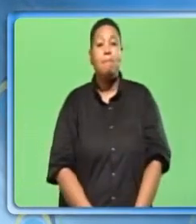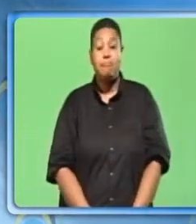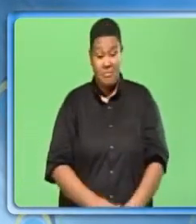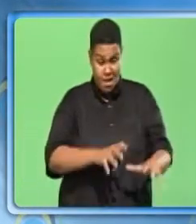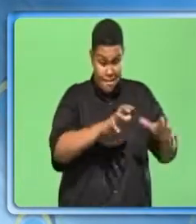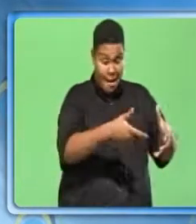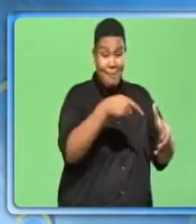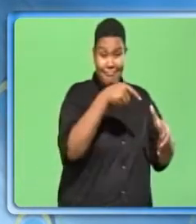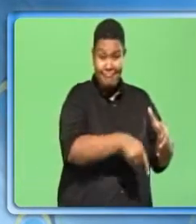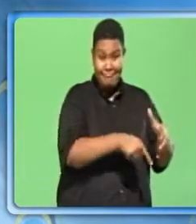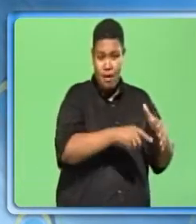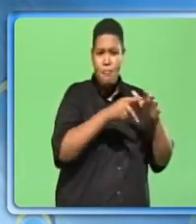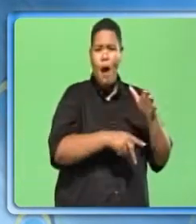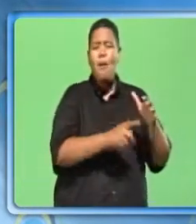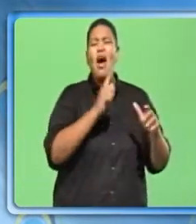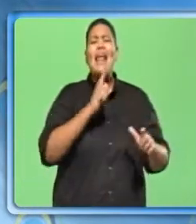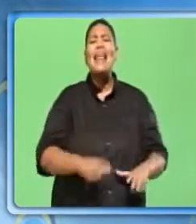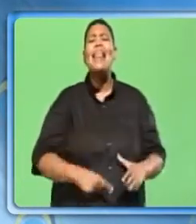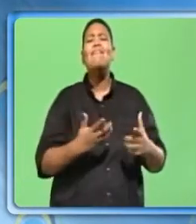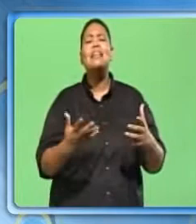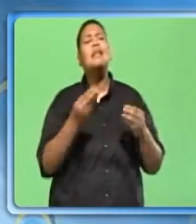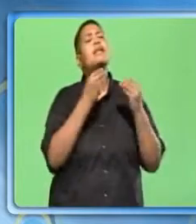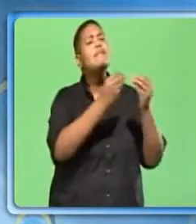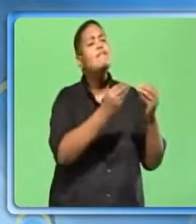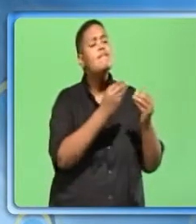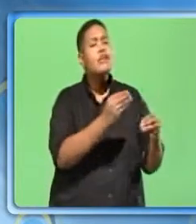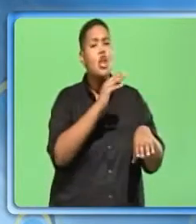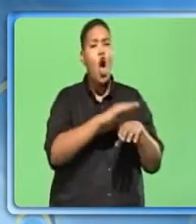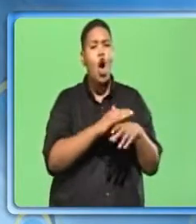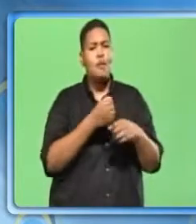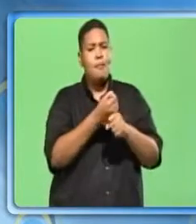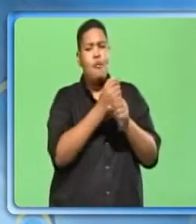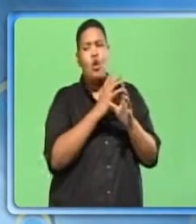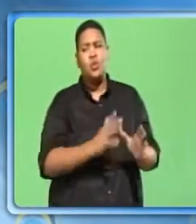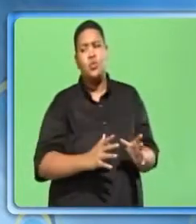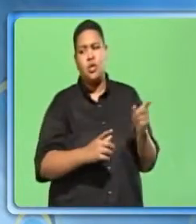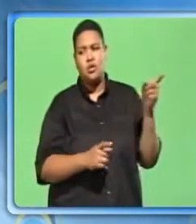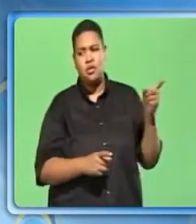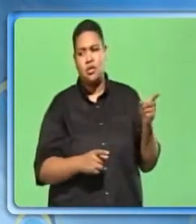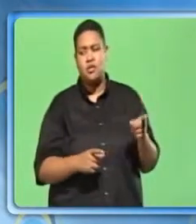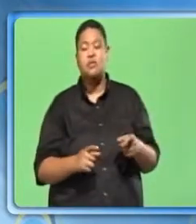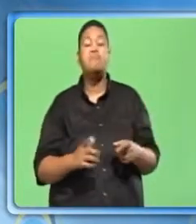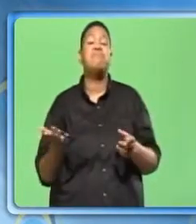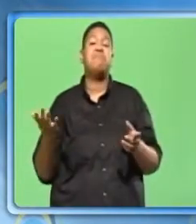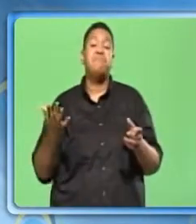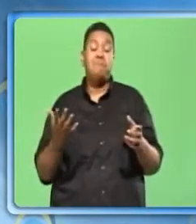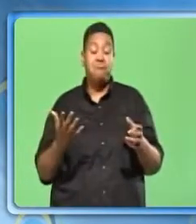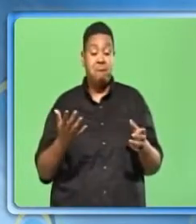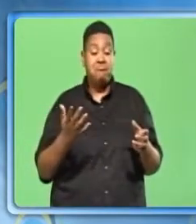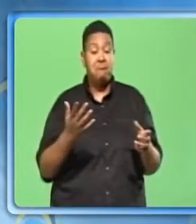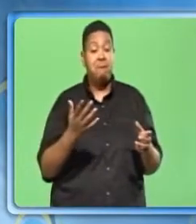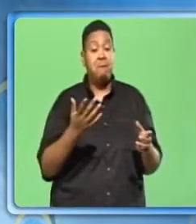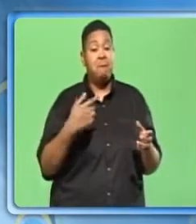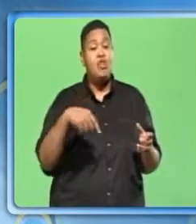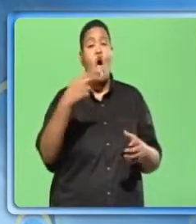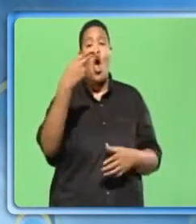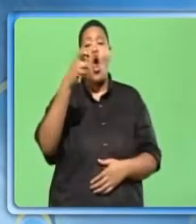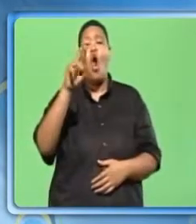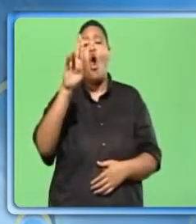Primary consumers are organisms that feed directly on the producers. Primary consumers are